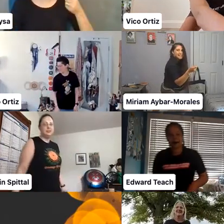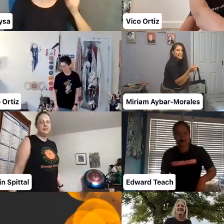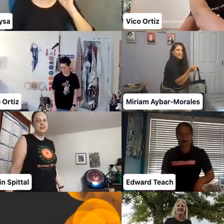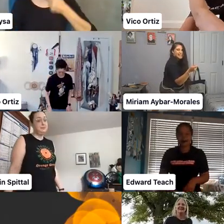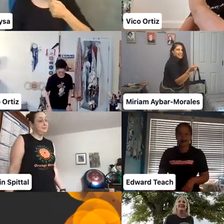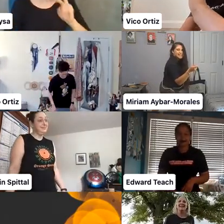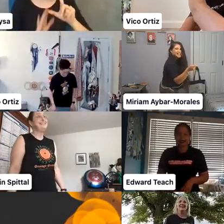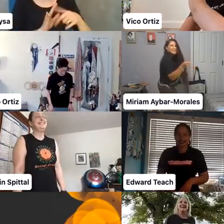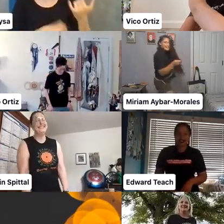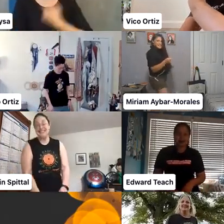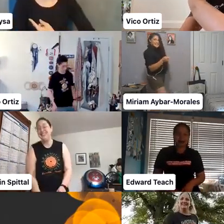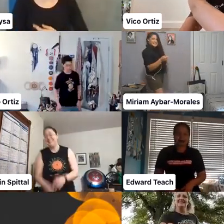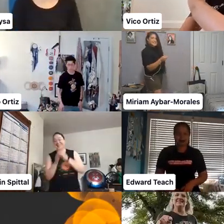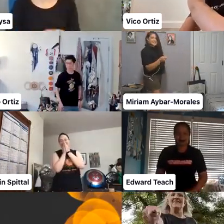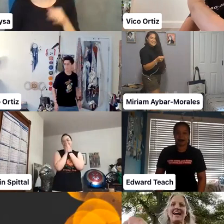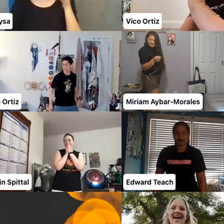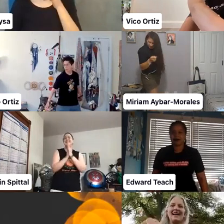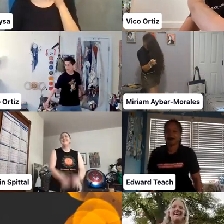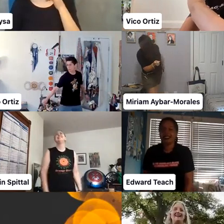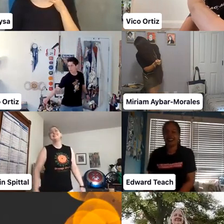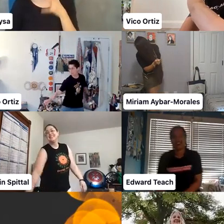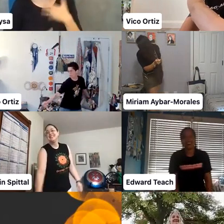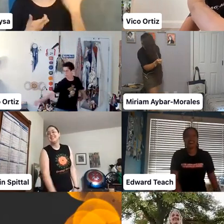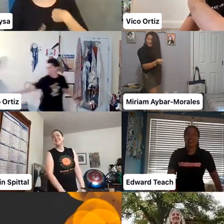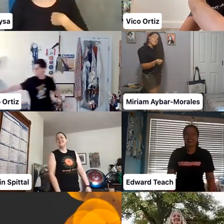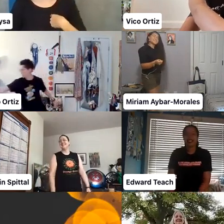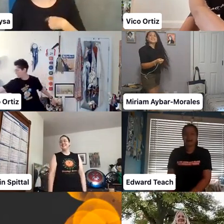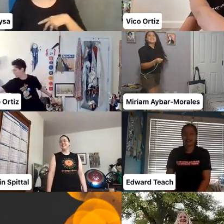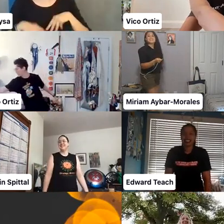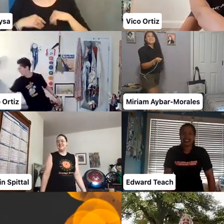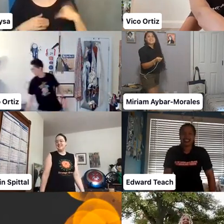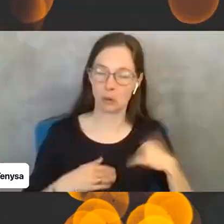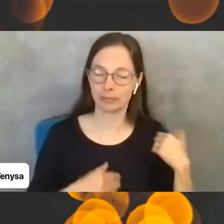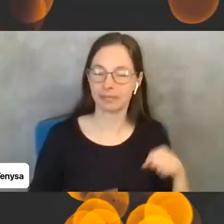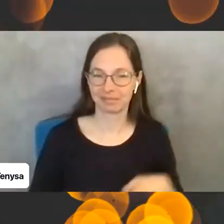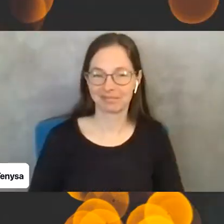be blaming me, and I assume responsibility.